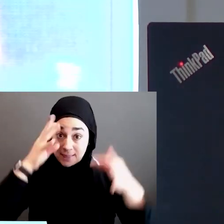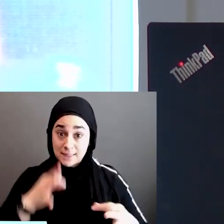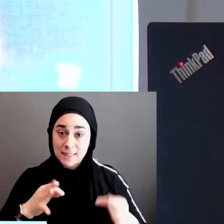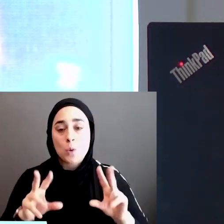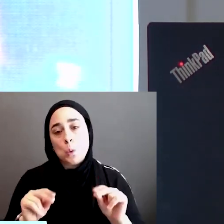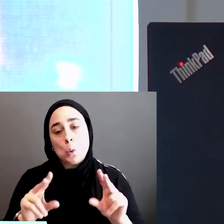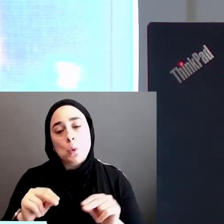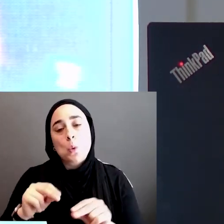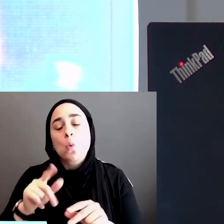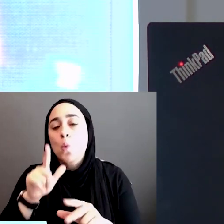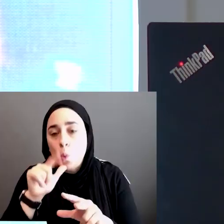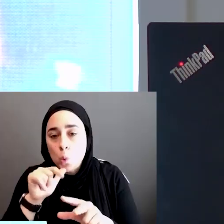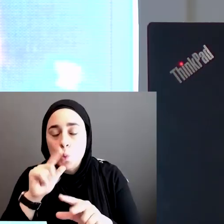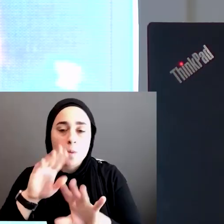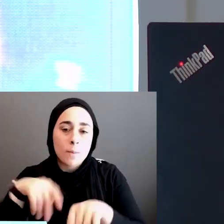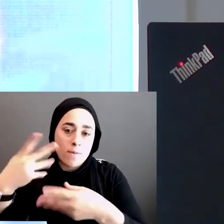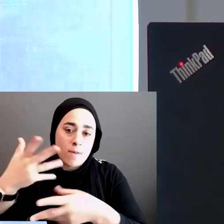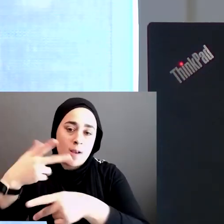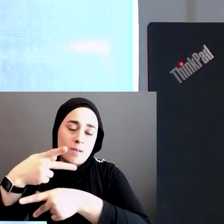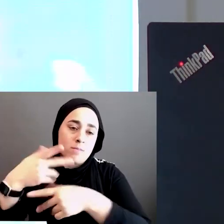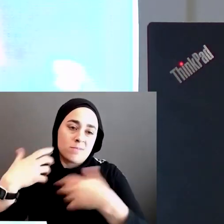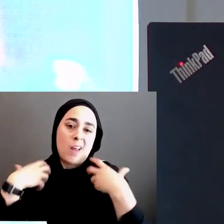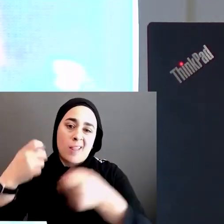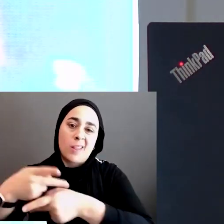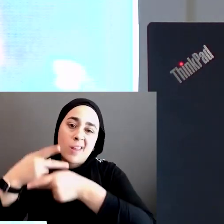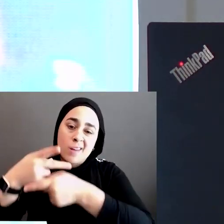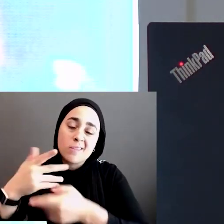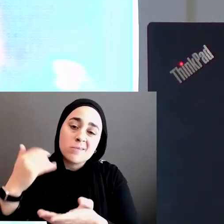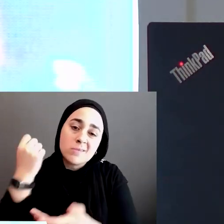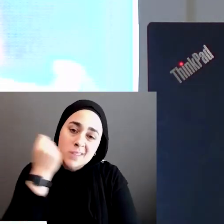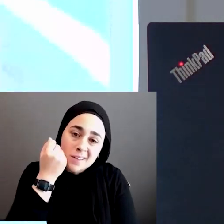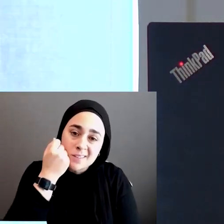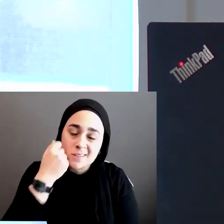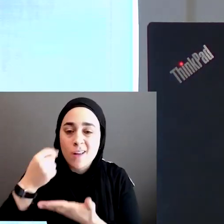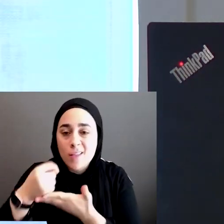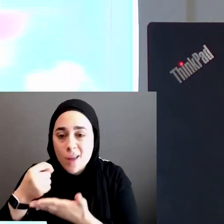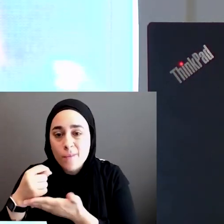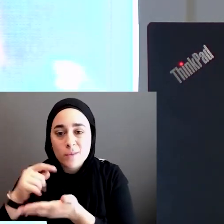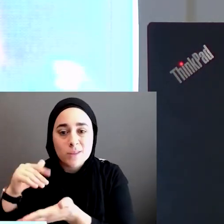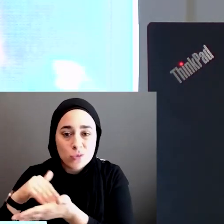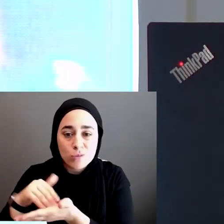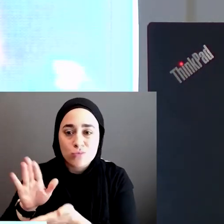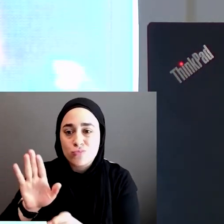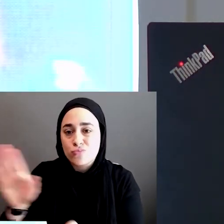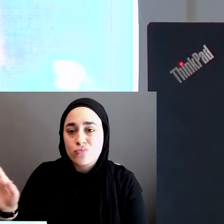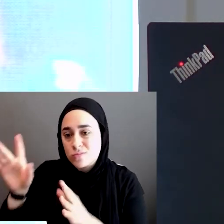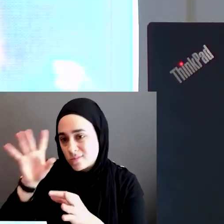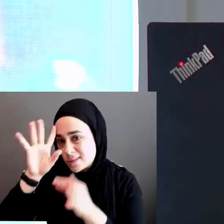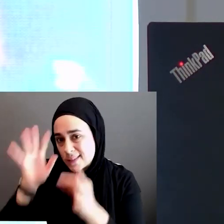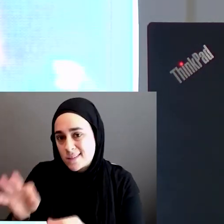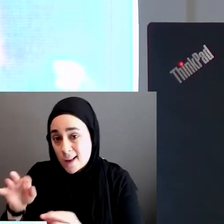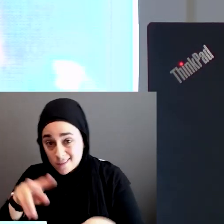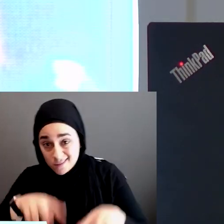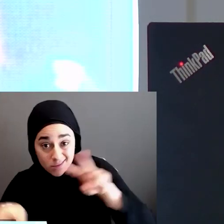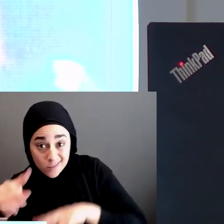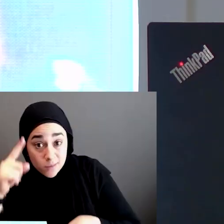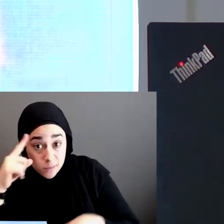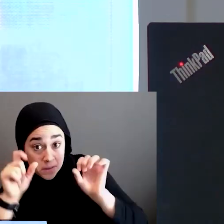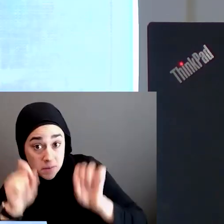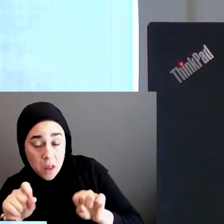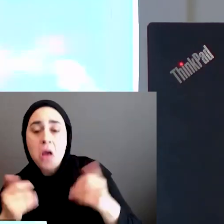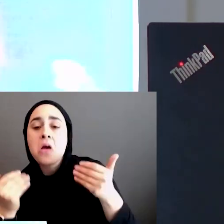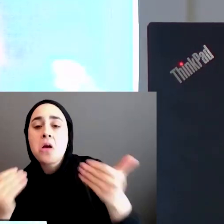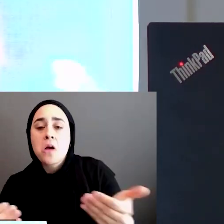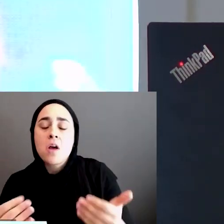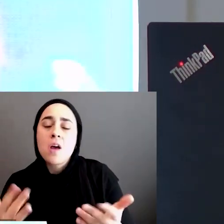the healthcare provider. So the dentist, the therapist, the doctor, they get to make the evaluation.